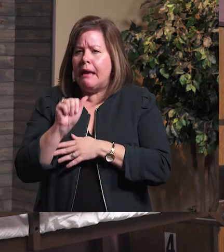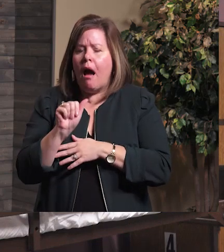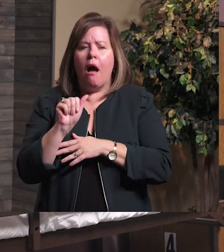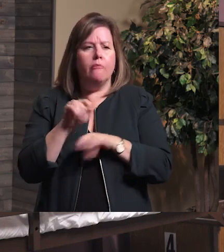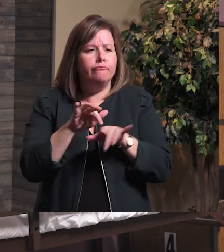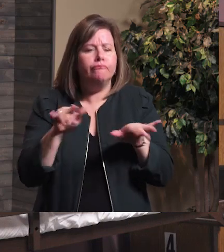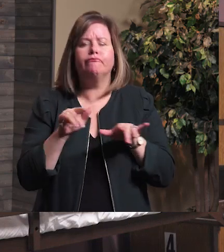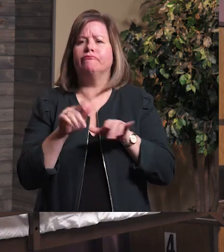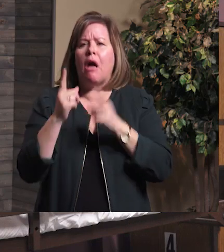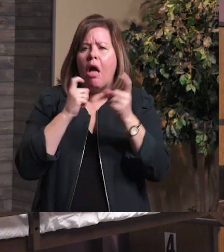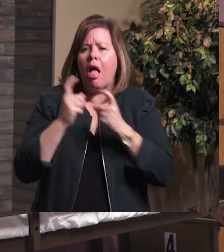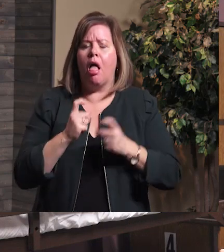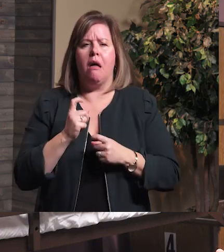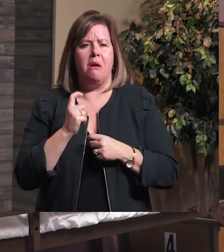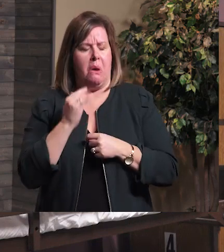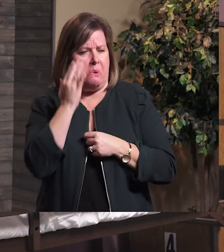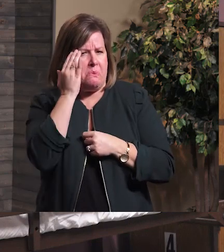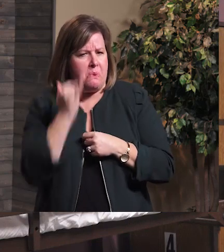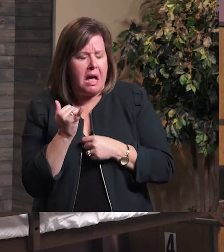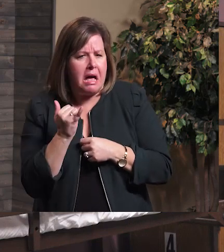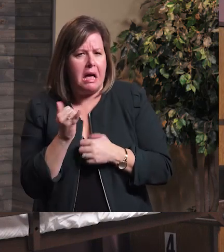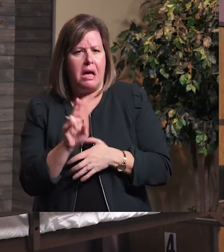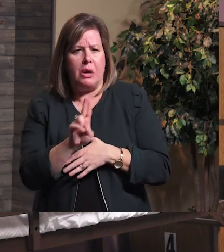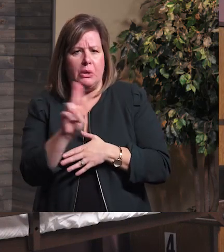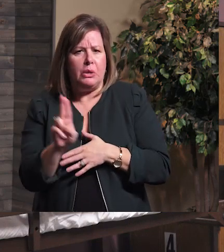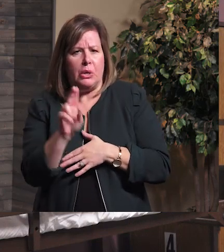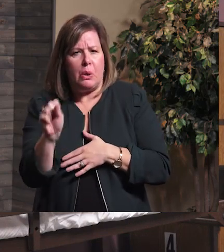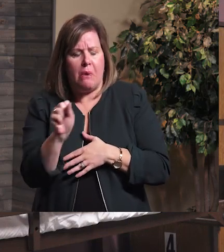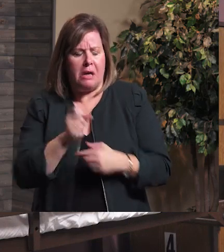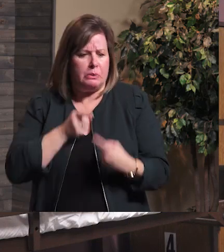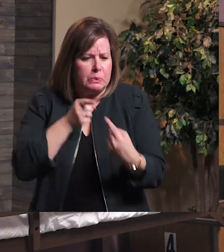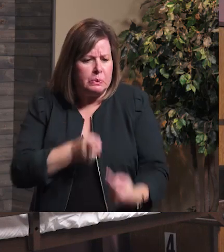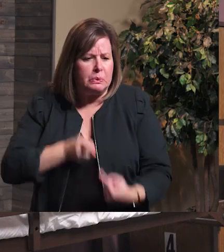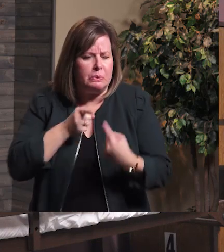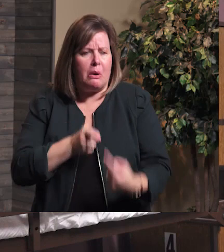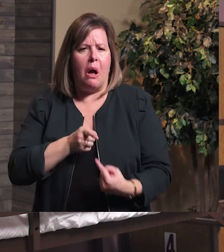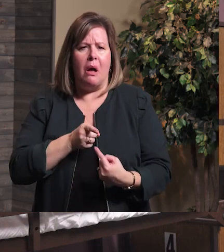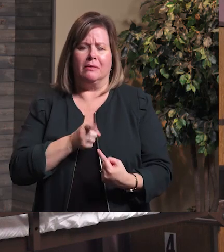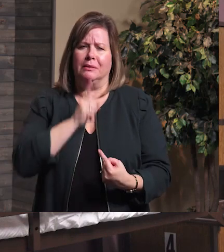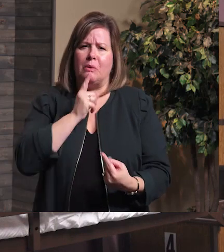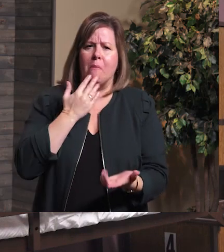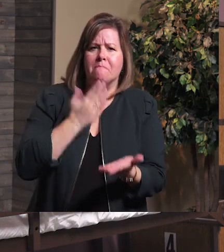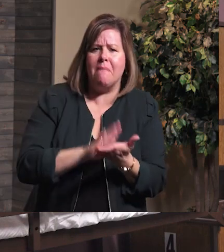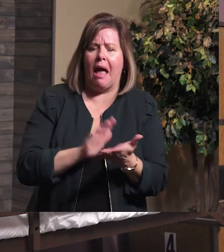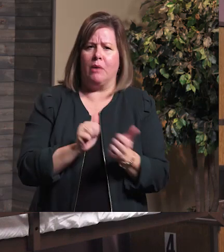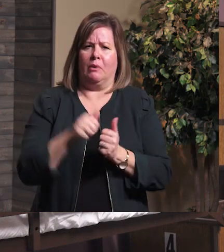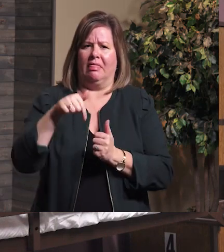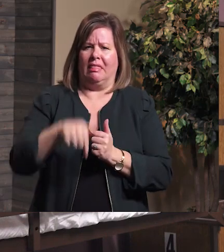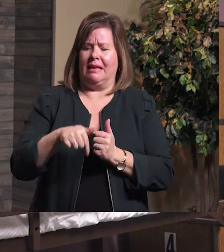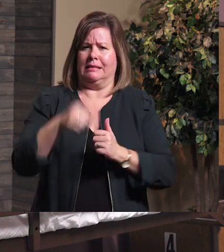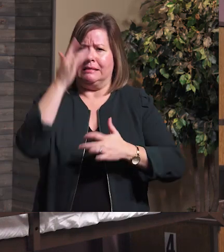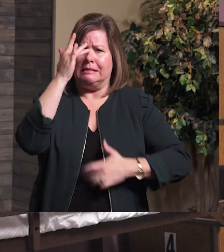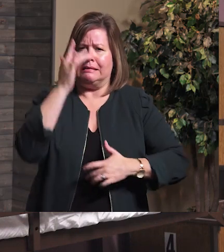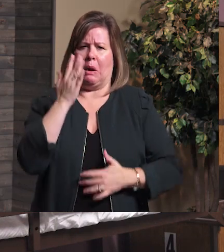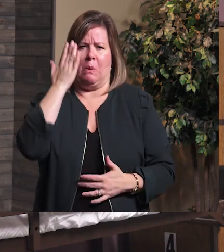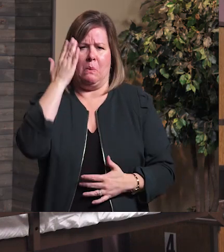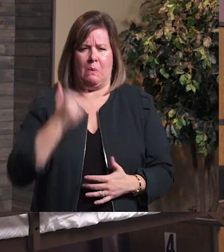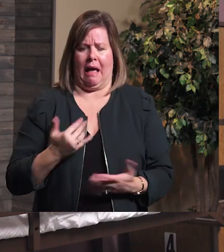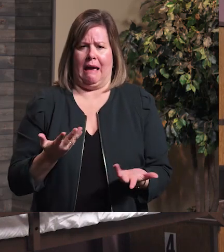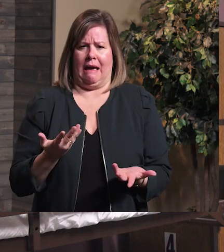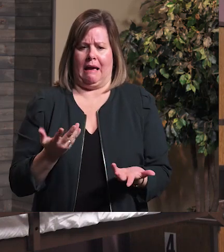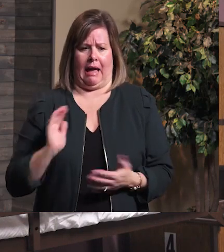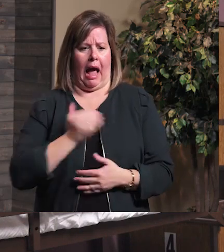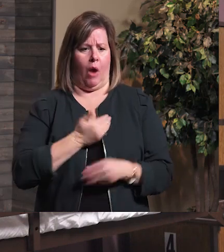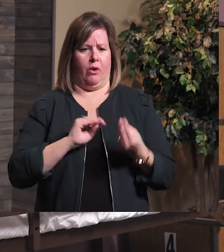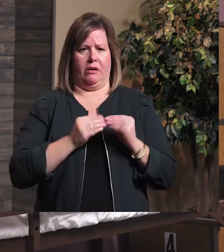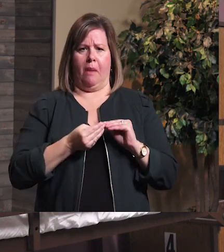in the community. Why is the U.S. struggling so badly with this? Why are our numbers